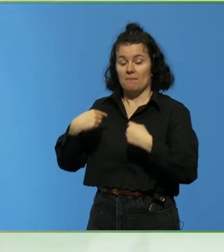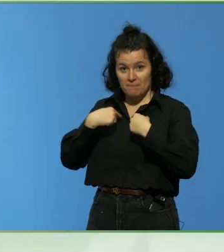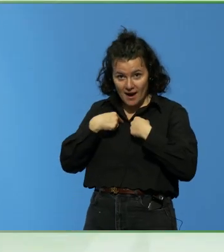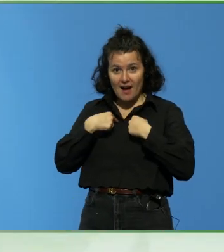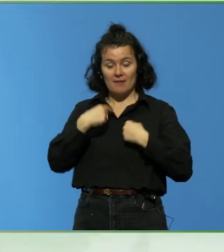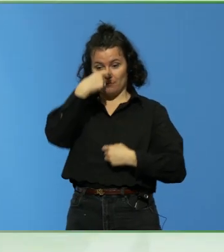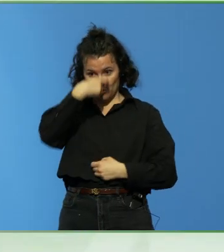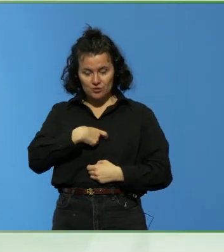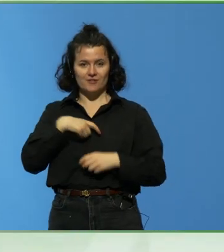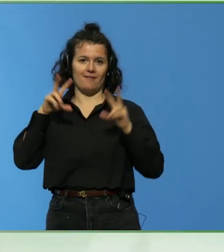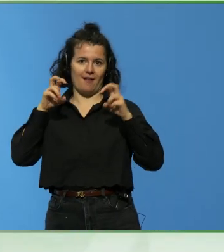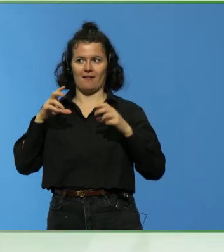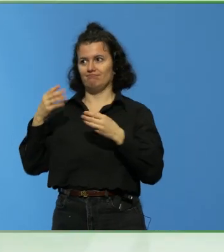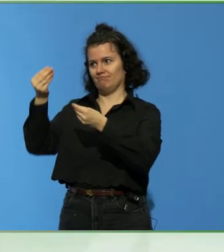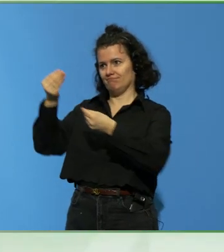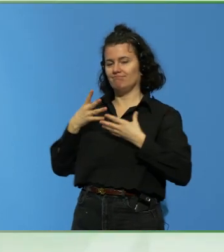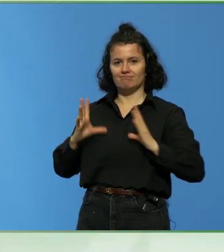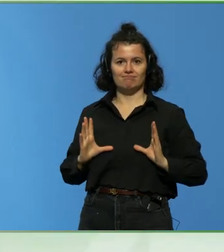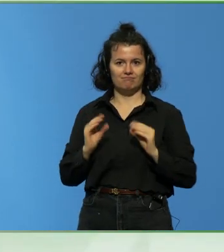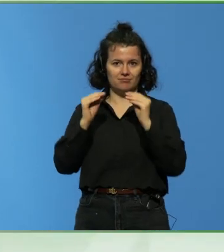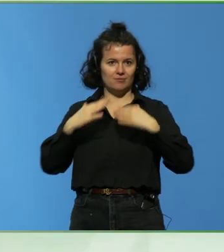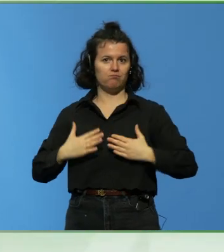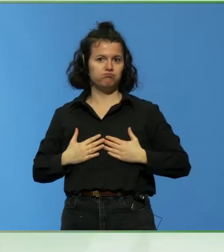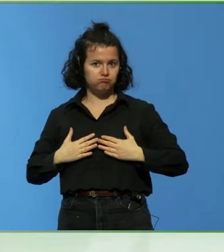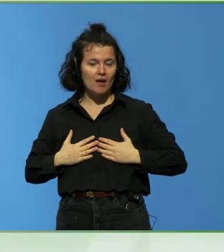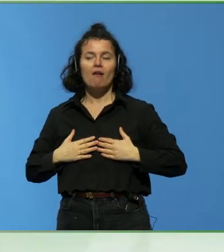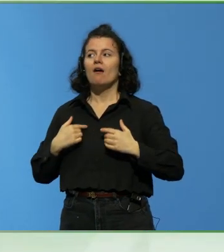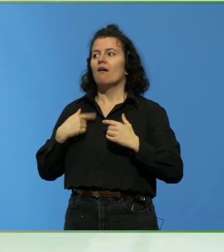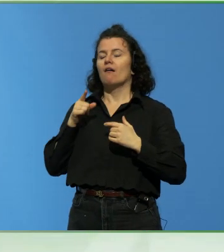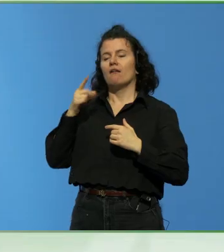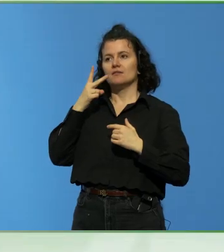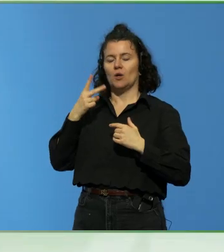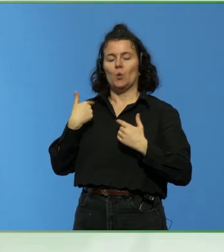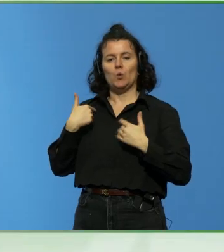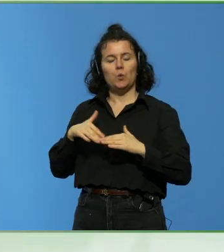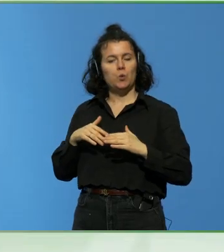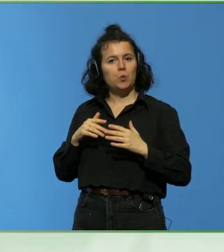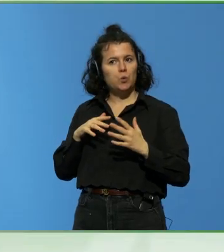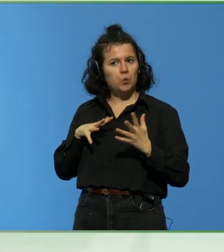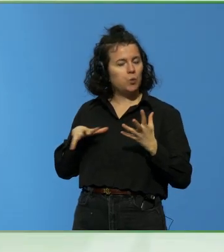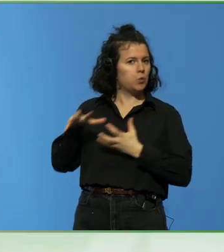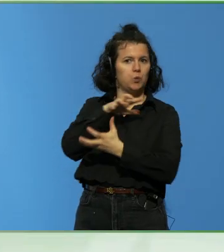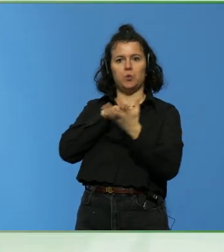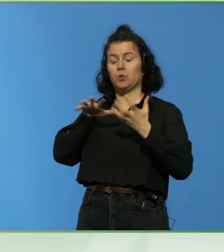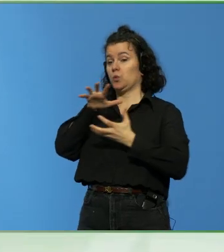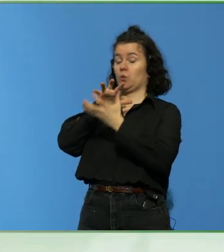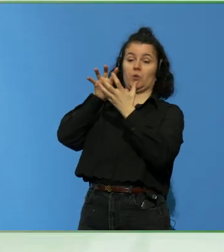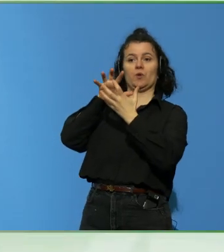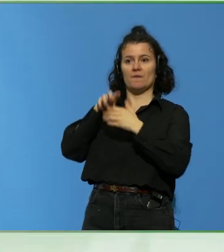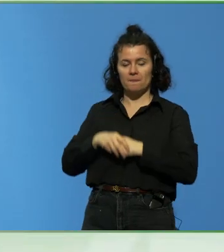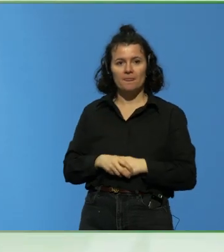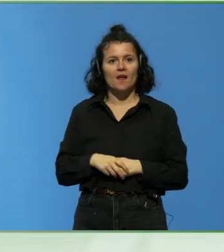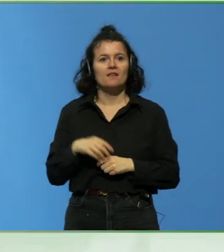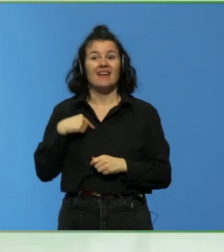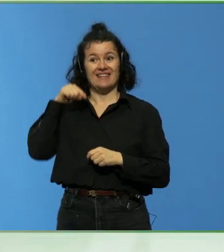realized how challenging it is for women with disabilities to get breast cancer care. And so I want to